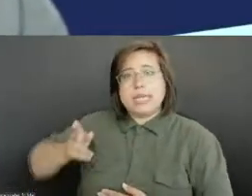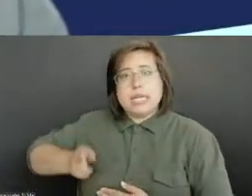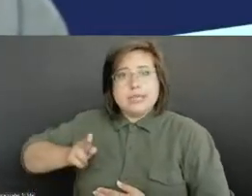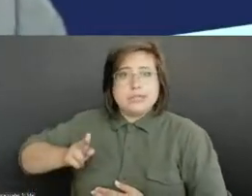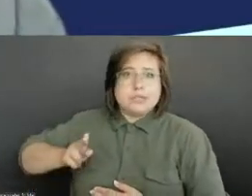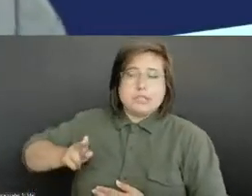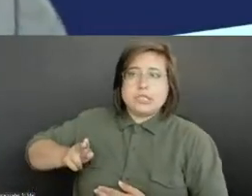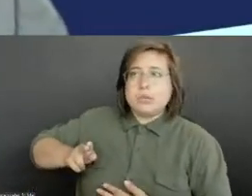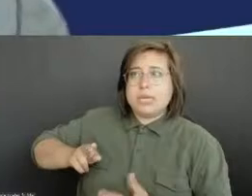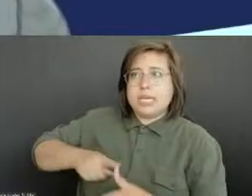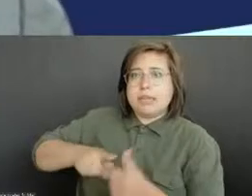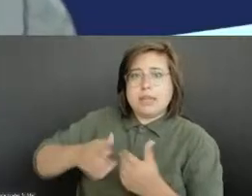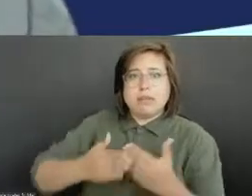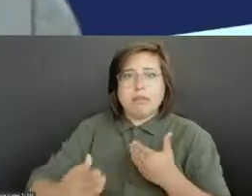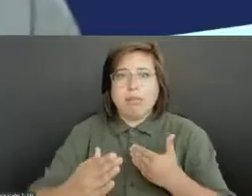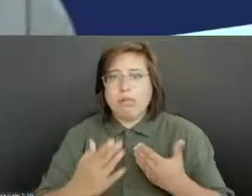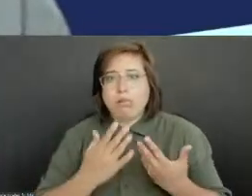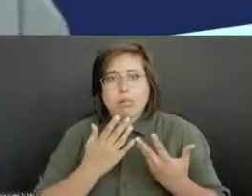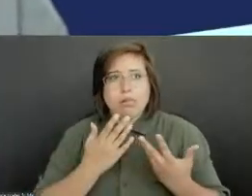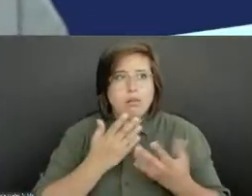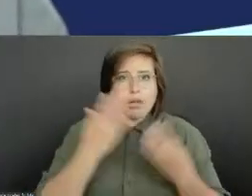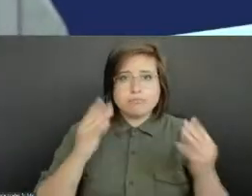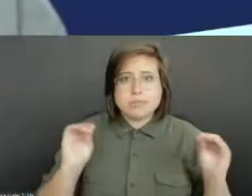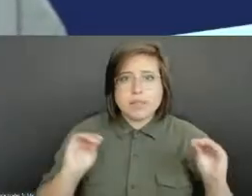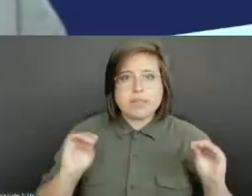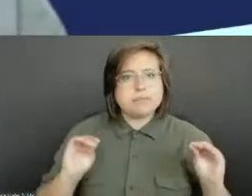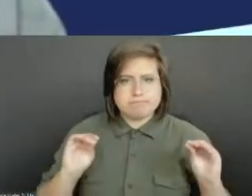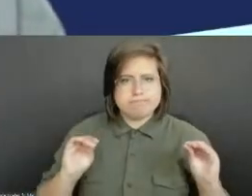other sources of inequity.